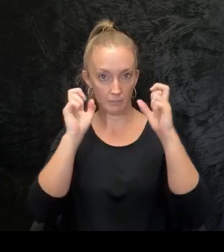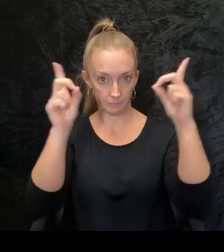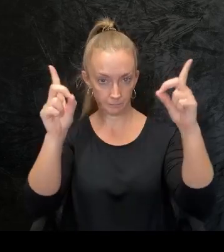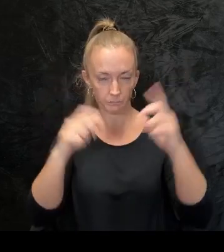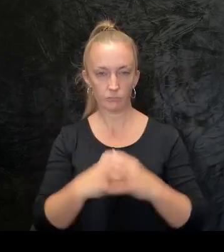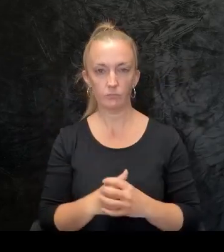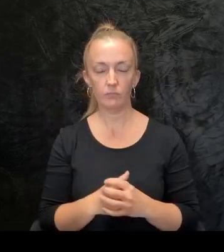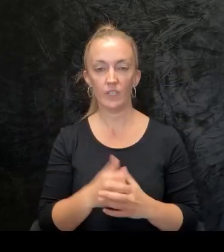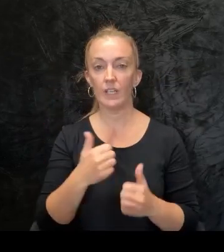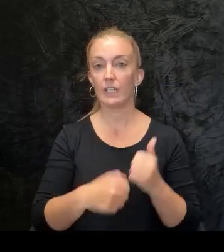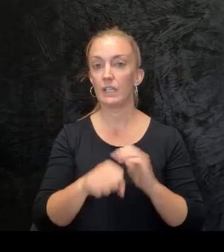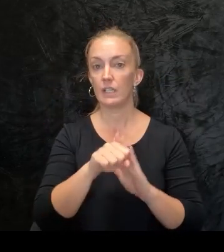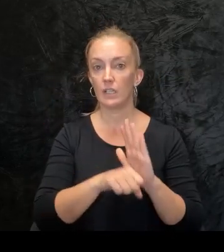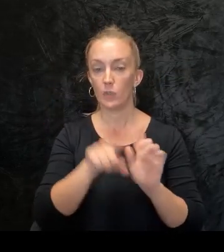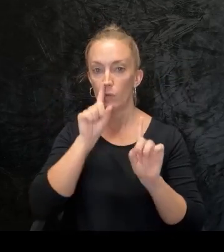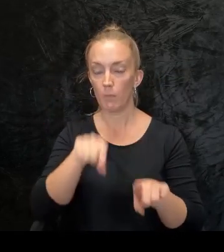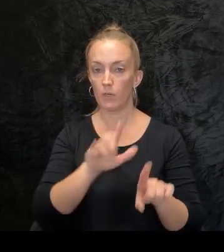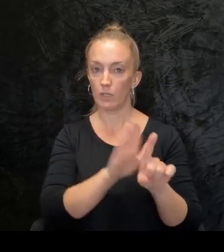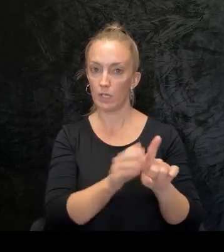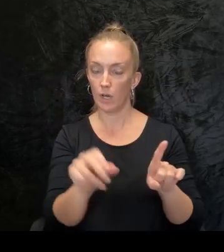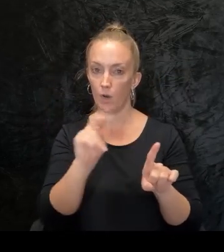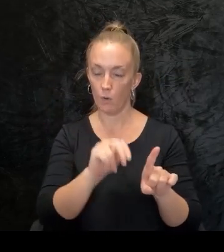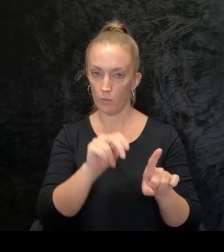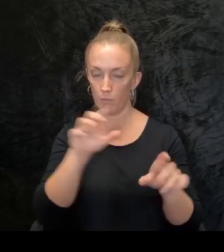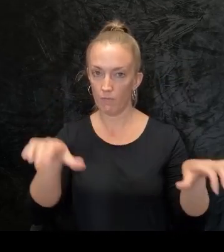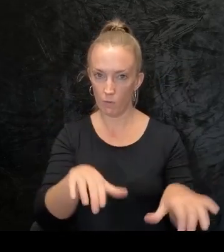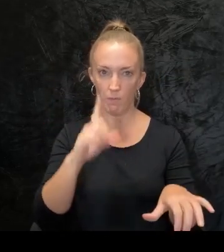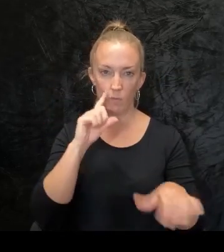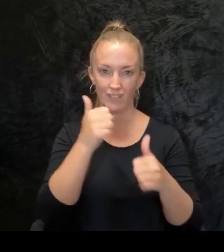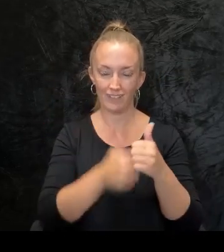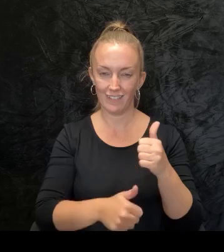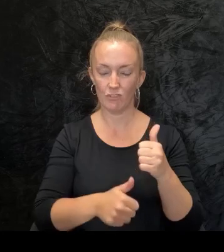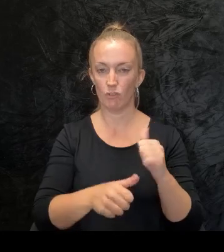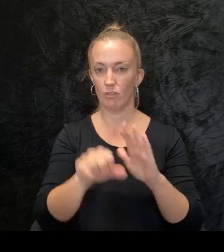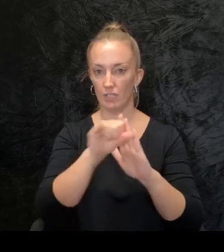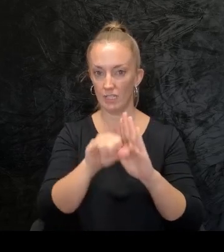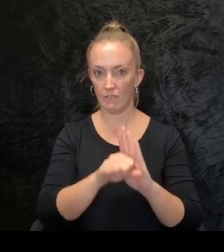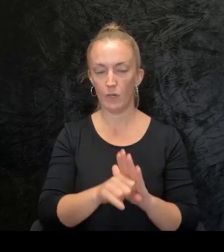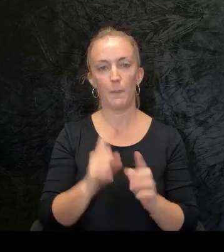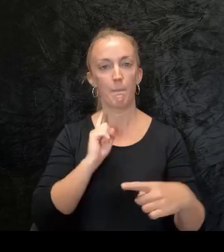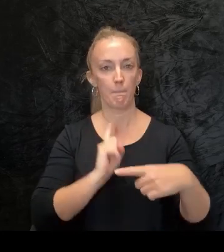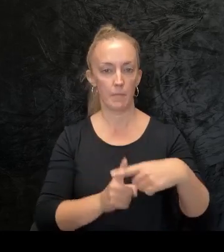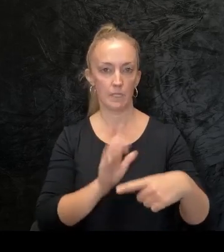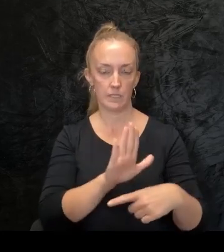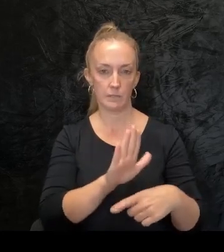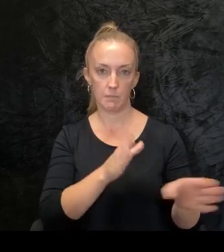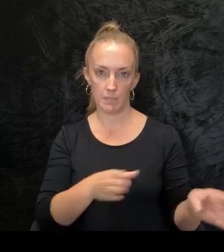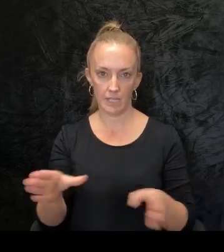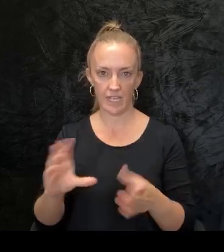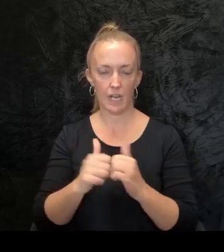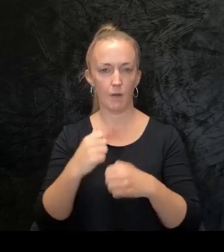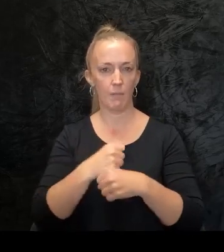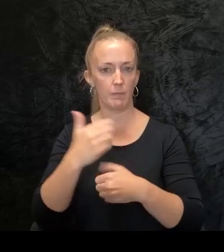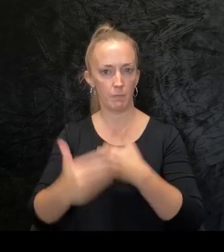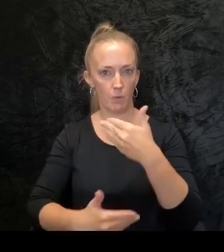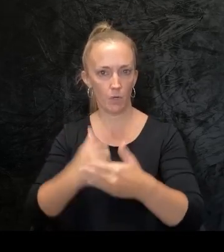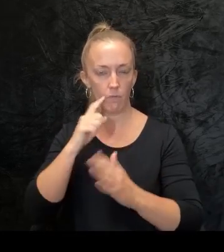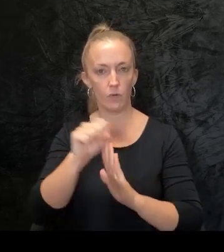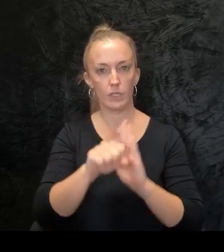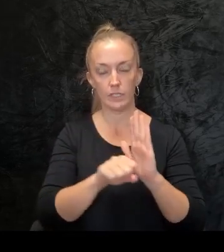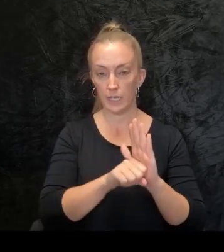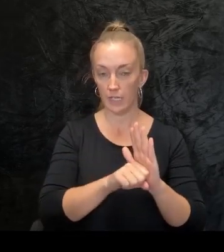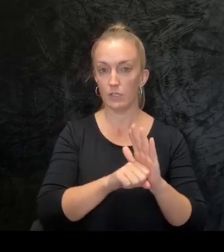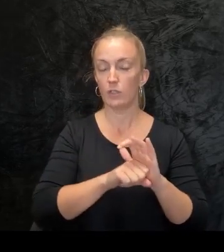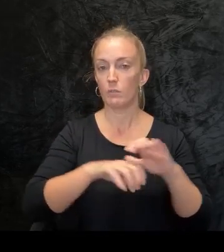reports on its performance on each of the indicators as well as its plan to make progress in the State Performance Plan and Annual